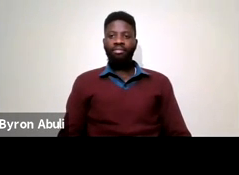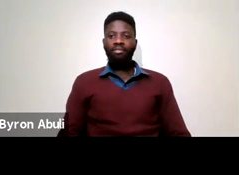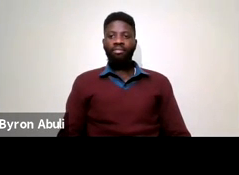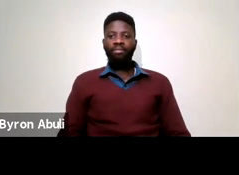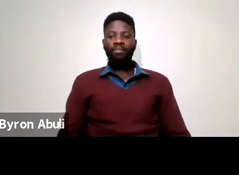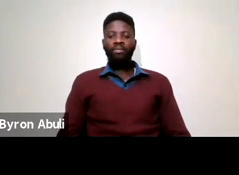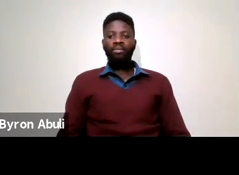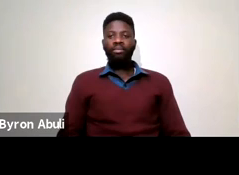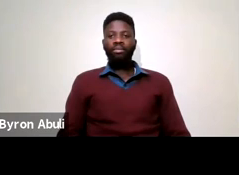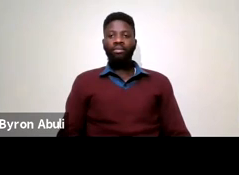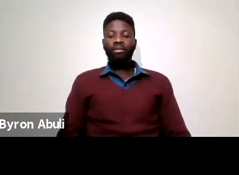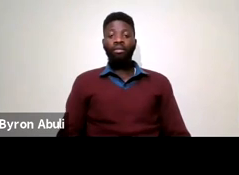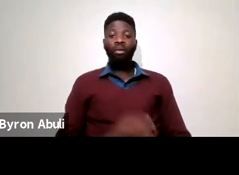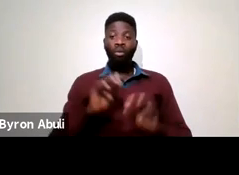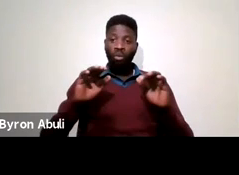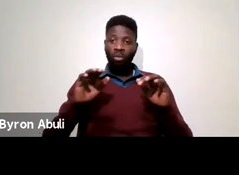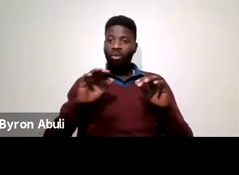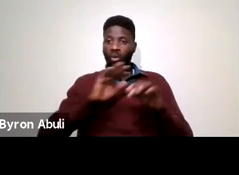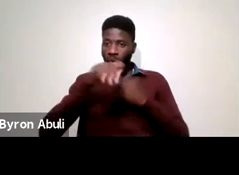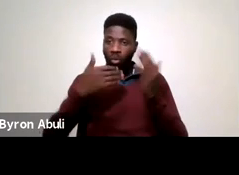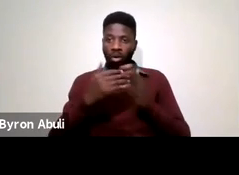Or I'll mute it now.